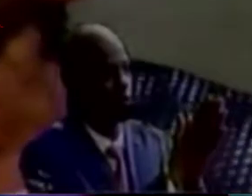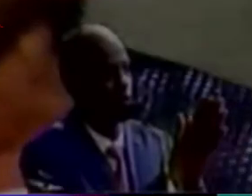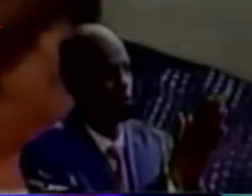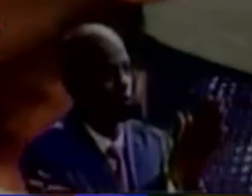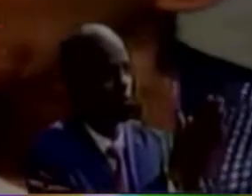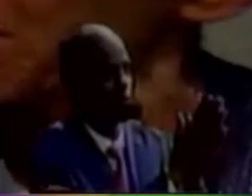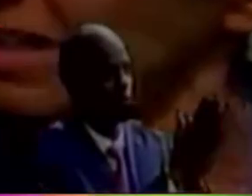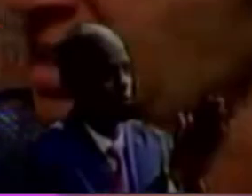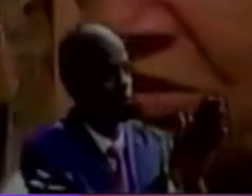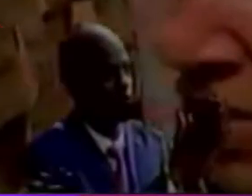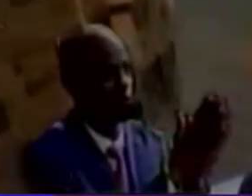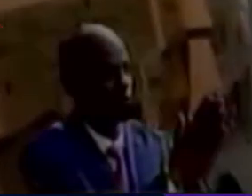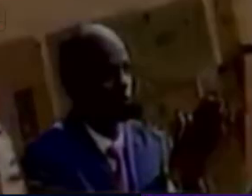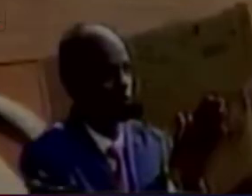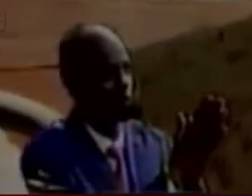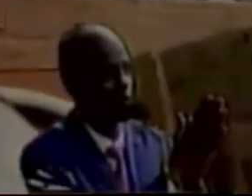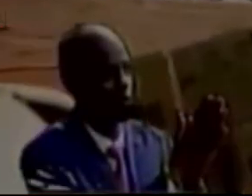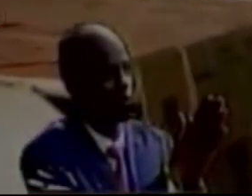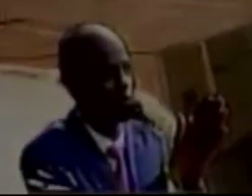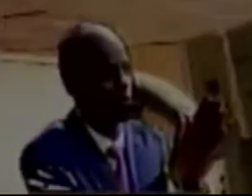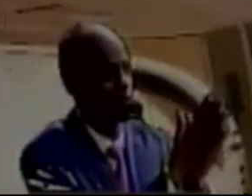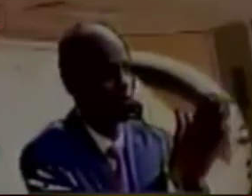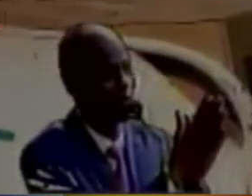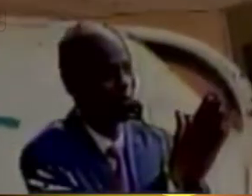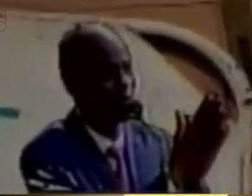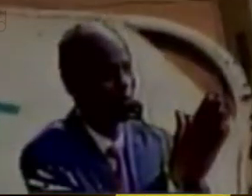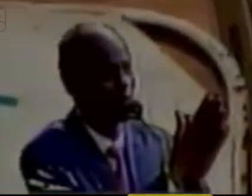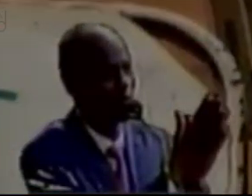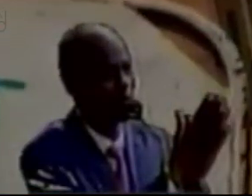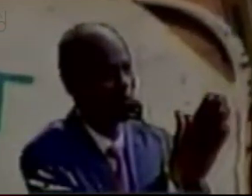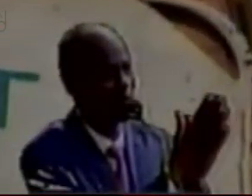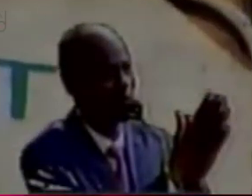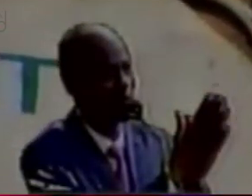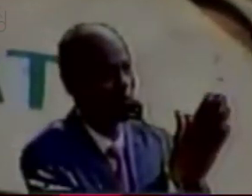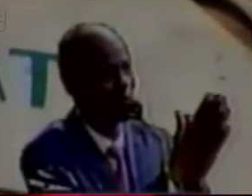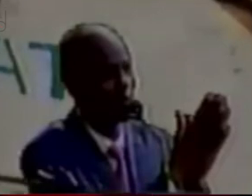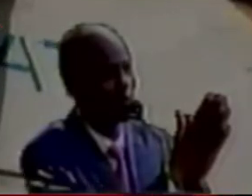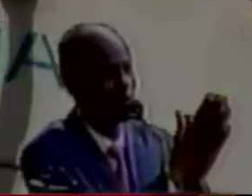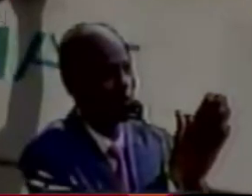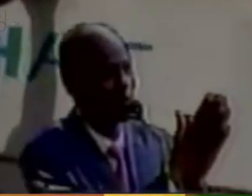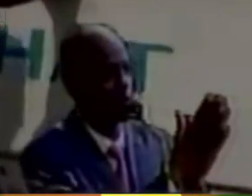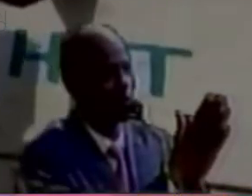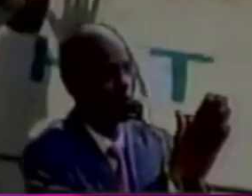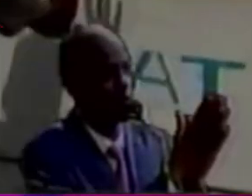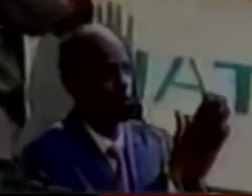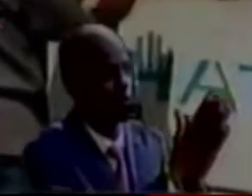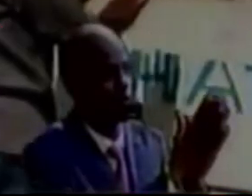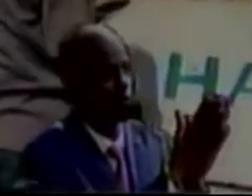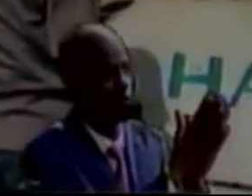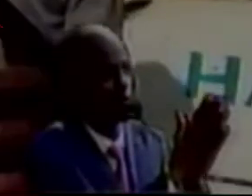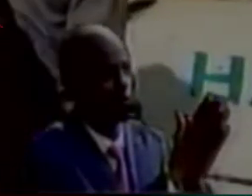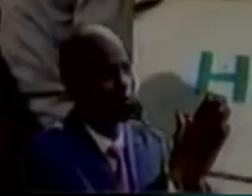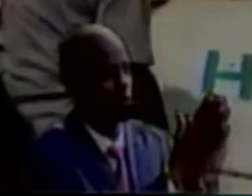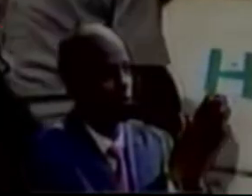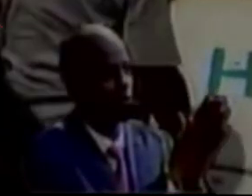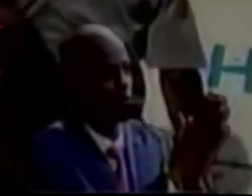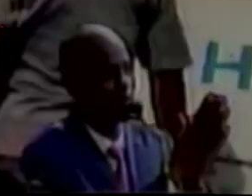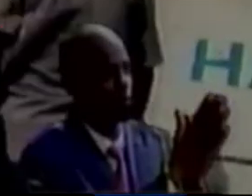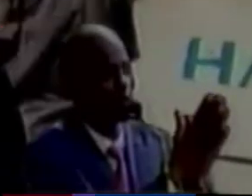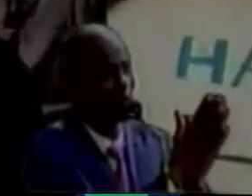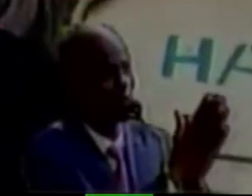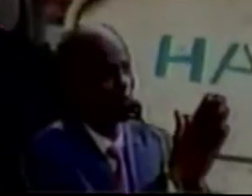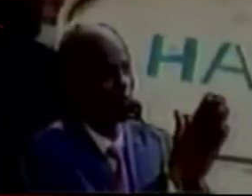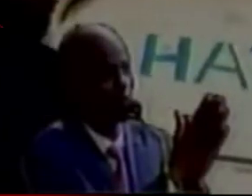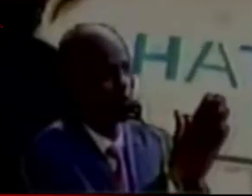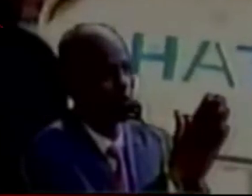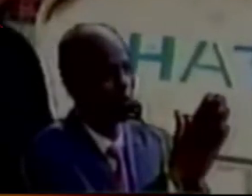maternity hospital in Manish. Nous visitons l'hôpital maternel. In Creole. Ouais, oh, I'm sorry. Nous visitons l'hôpital maternel dans Manish. And we saw that it